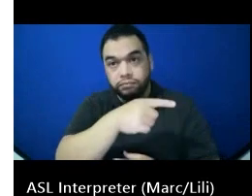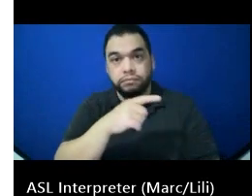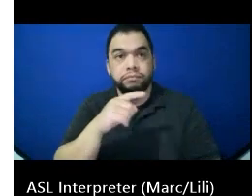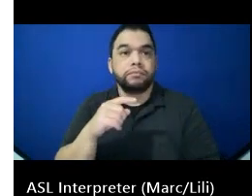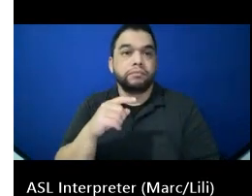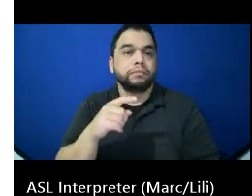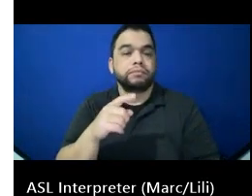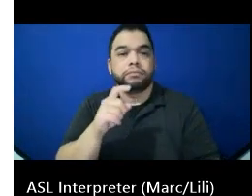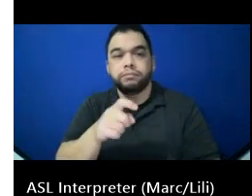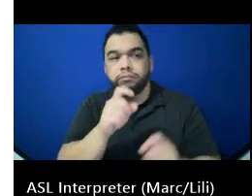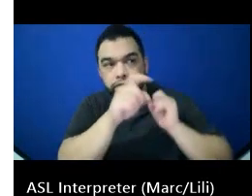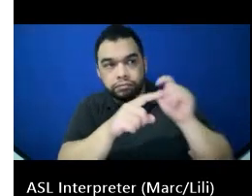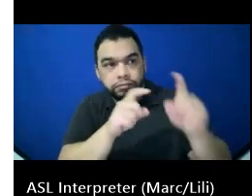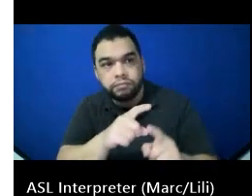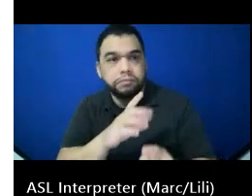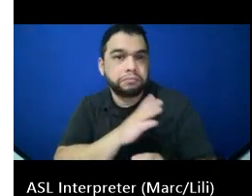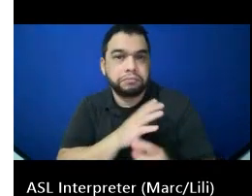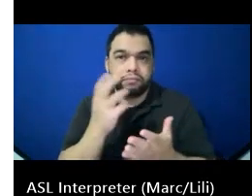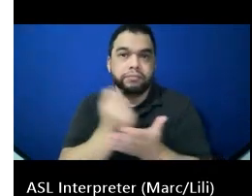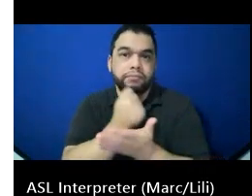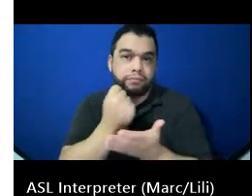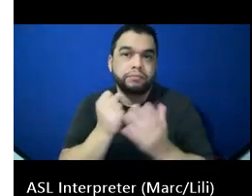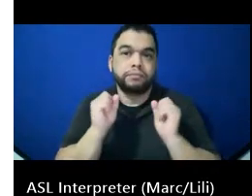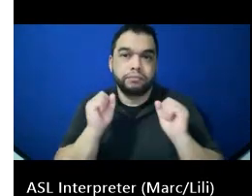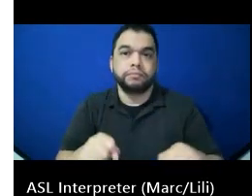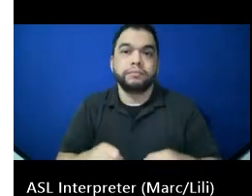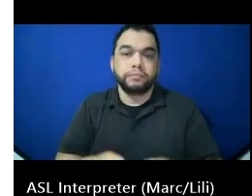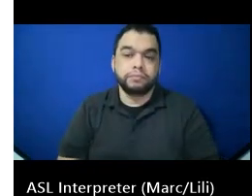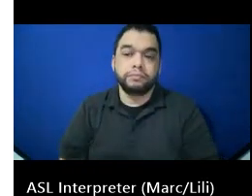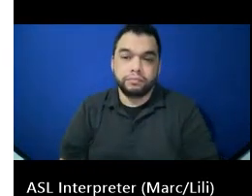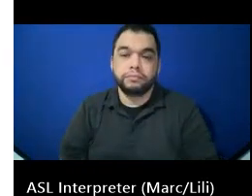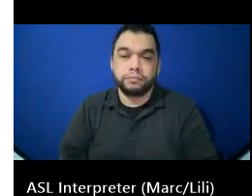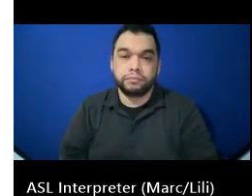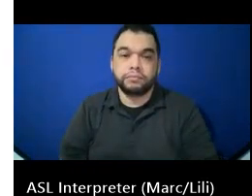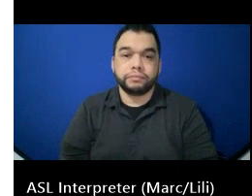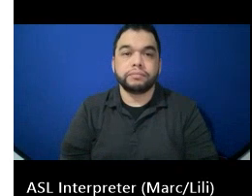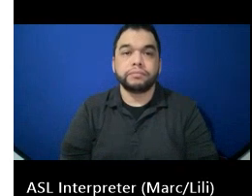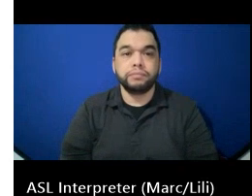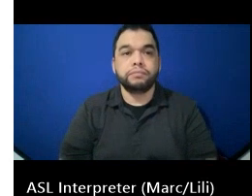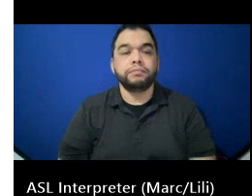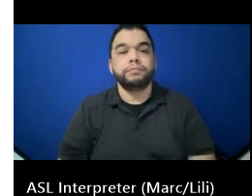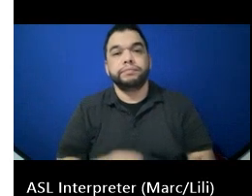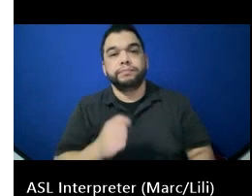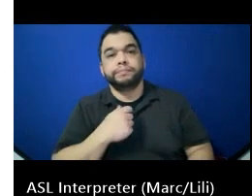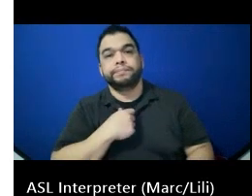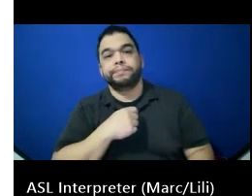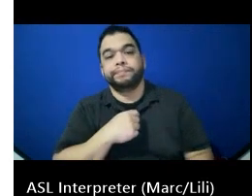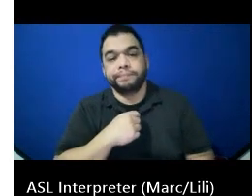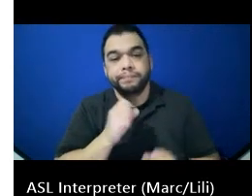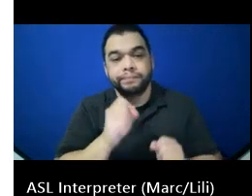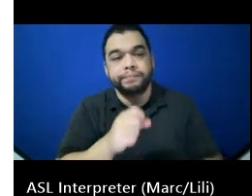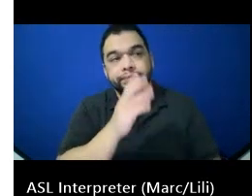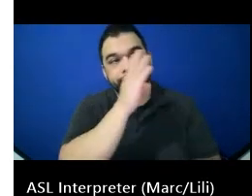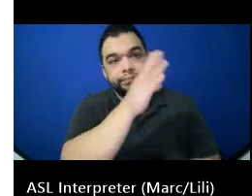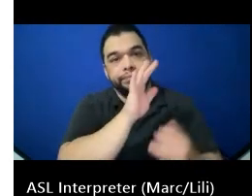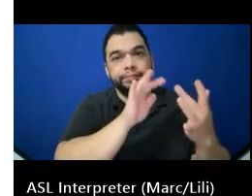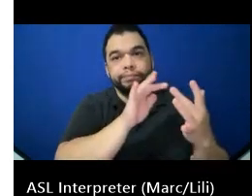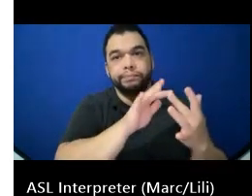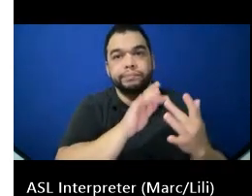information. So if you want to contact Dr. Viviana, or if you have any additional questions, you can contact them directly.